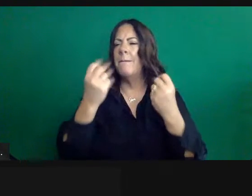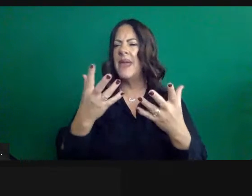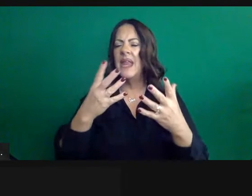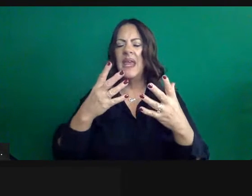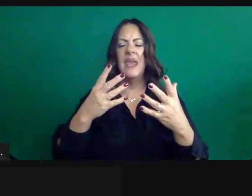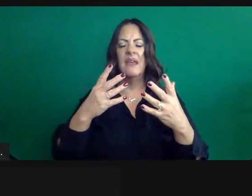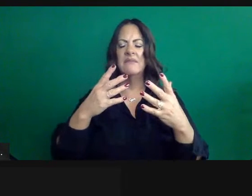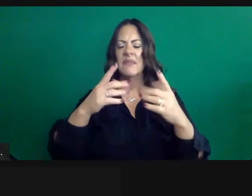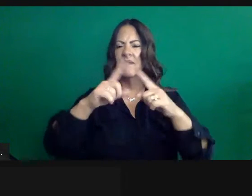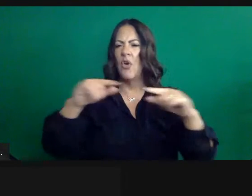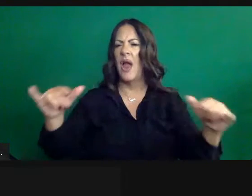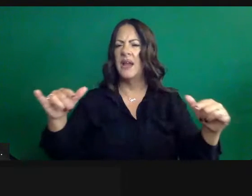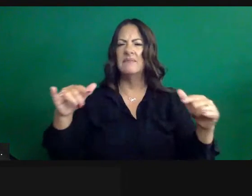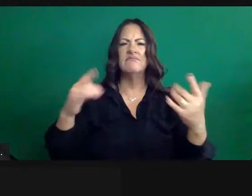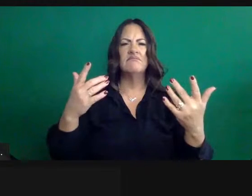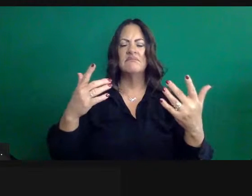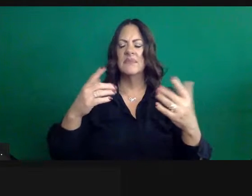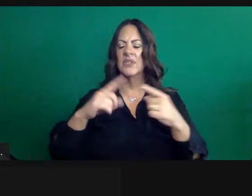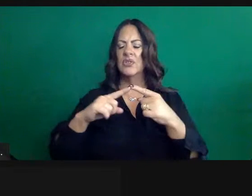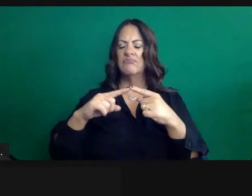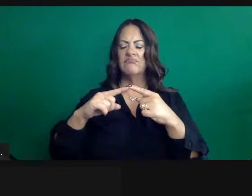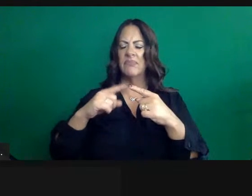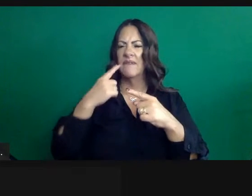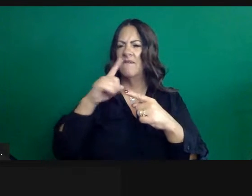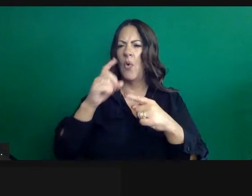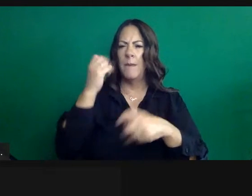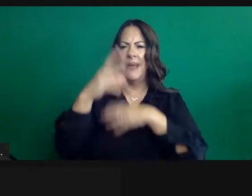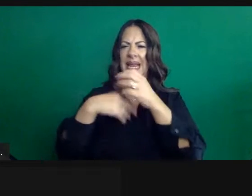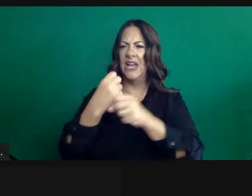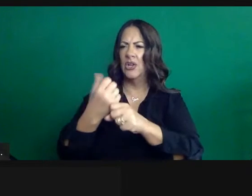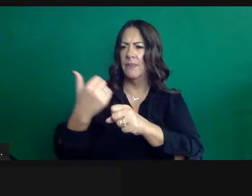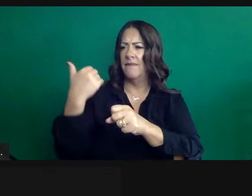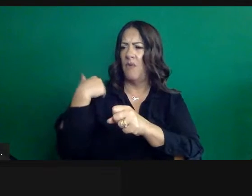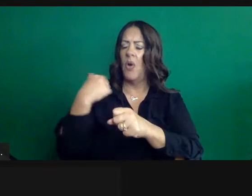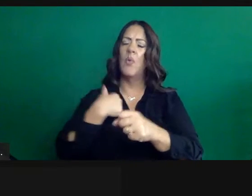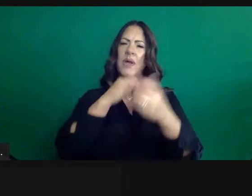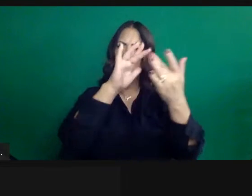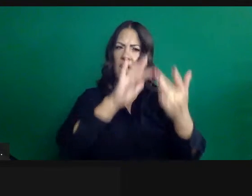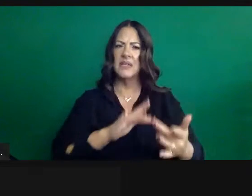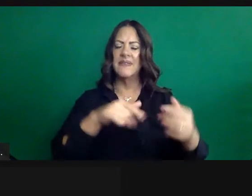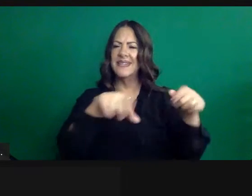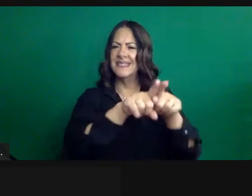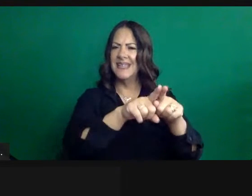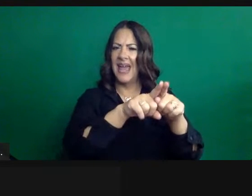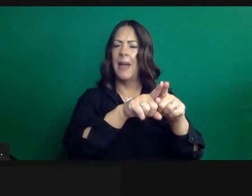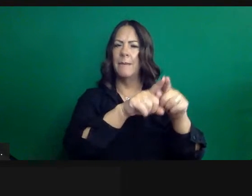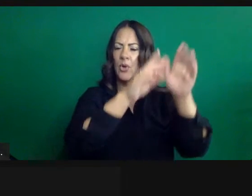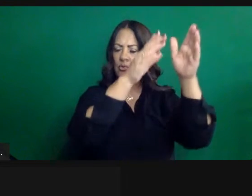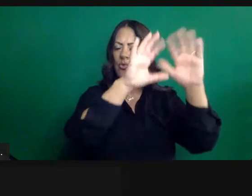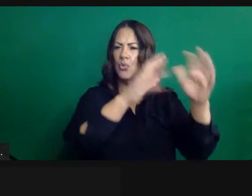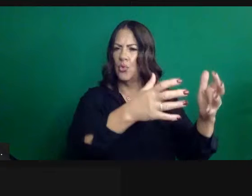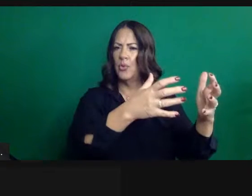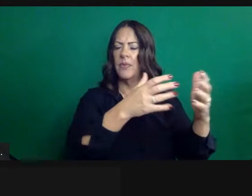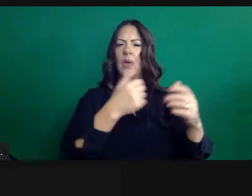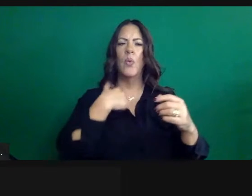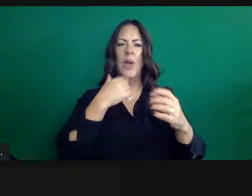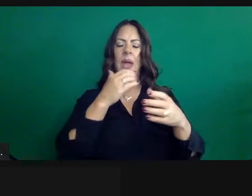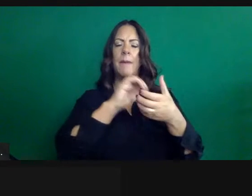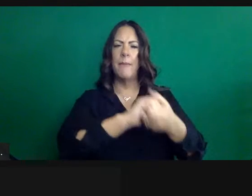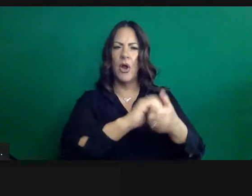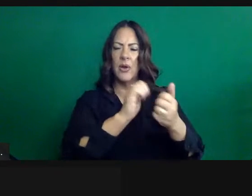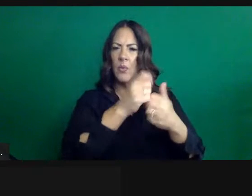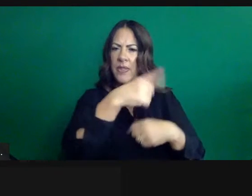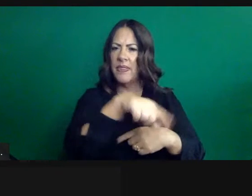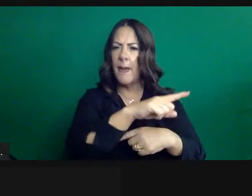year long for many, many years in the past. We lean on them now. We work with them now. We partner not just with